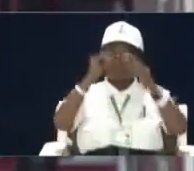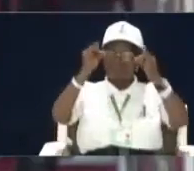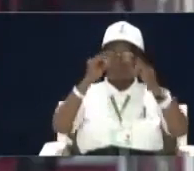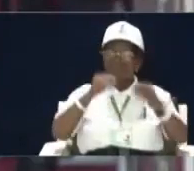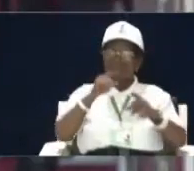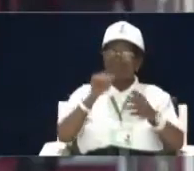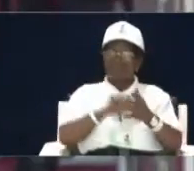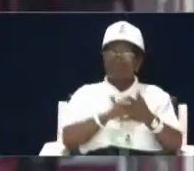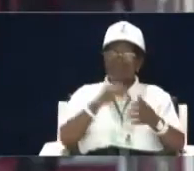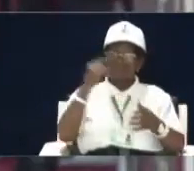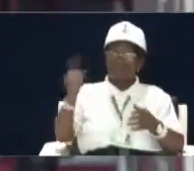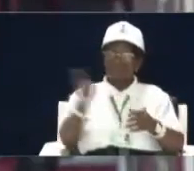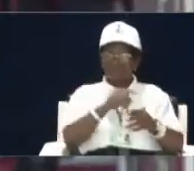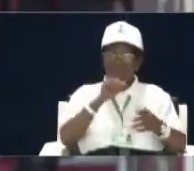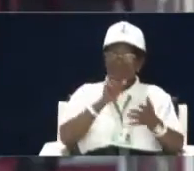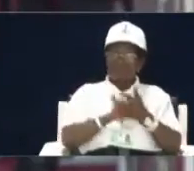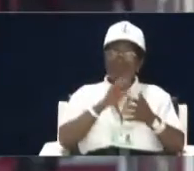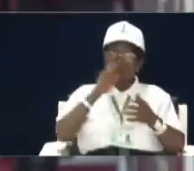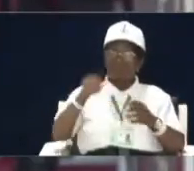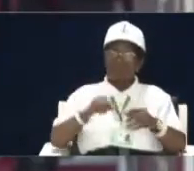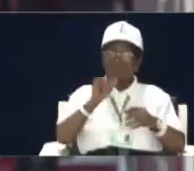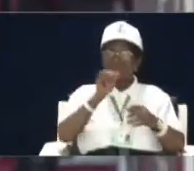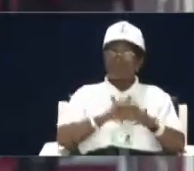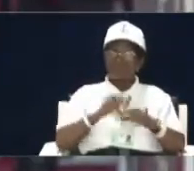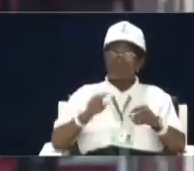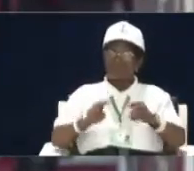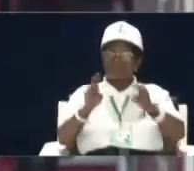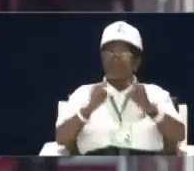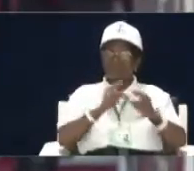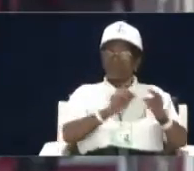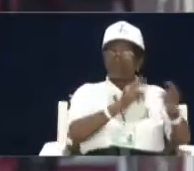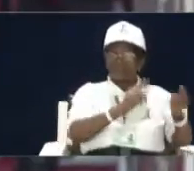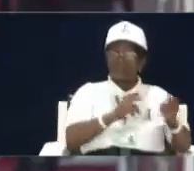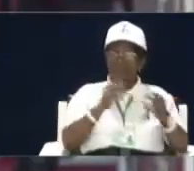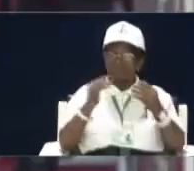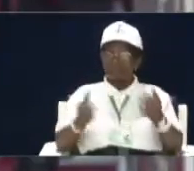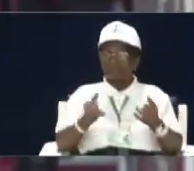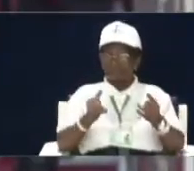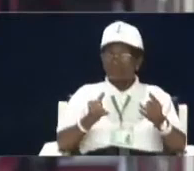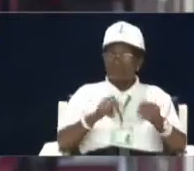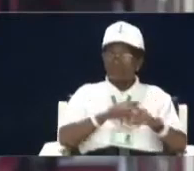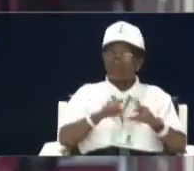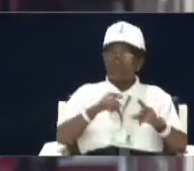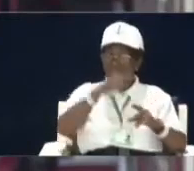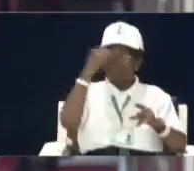of you who are still on the way, hurry up now, because I'm about to